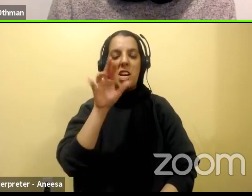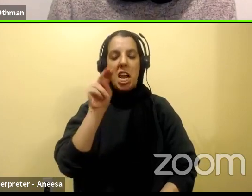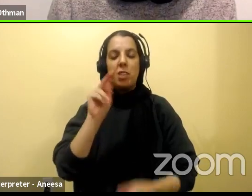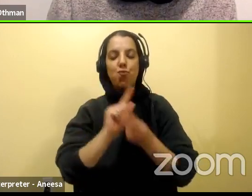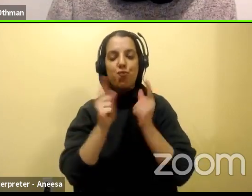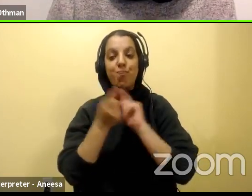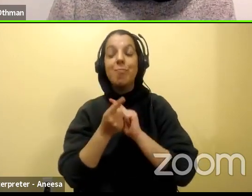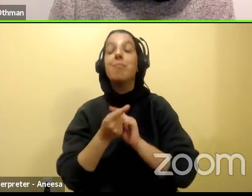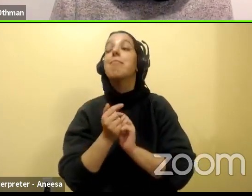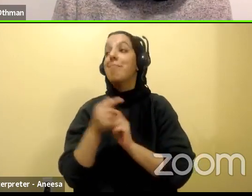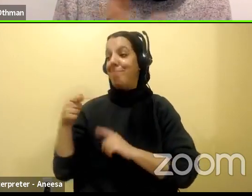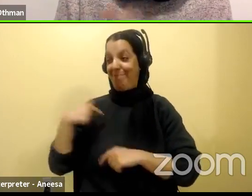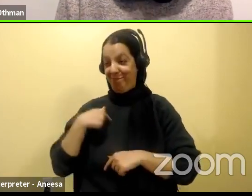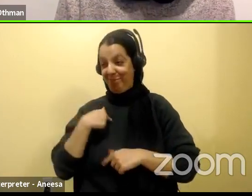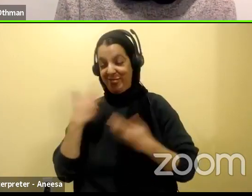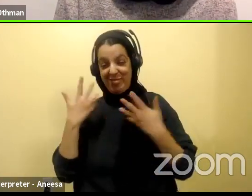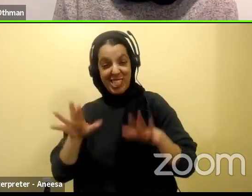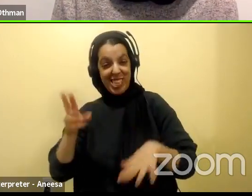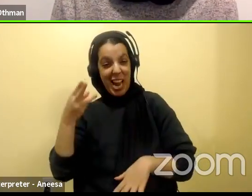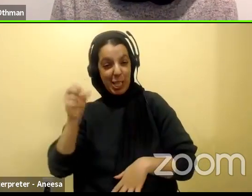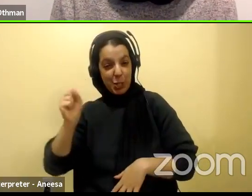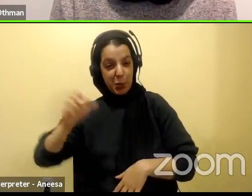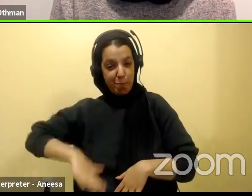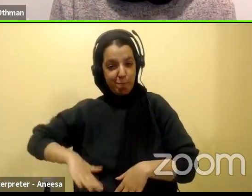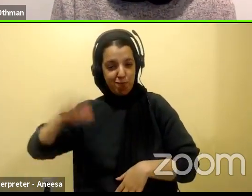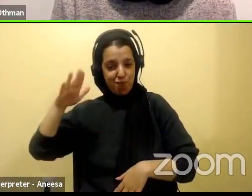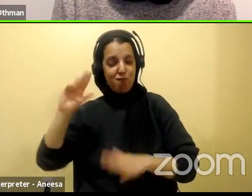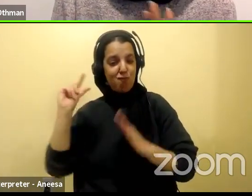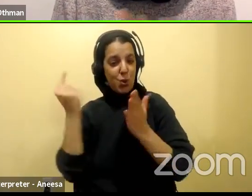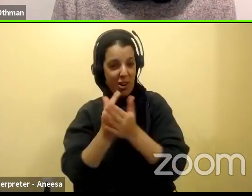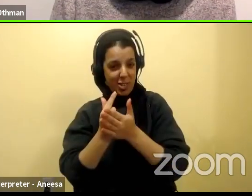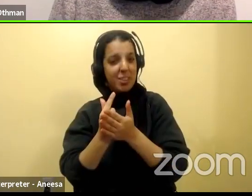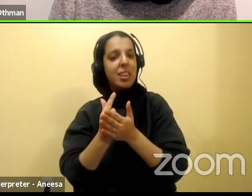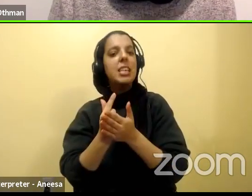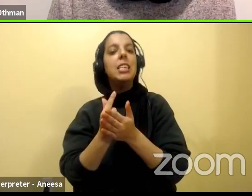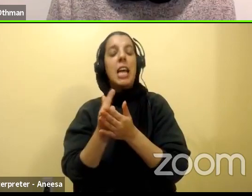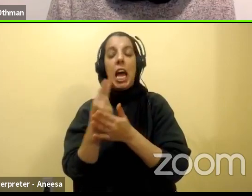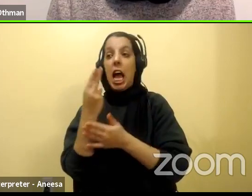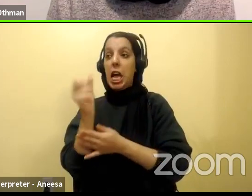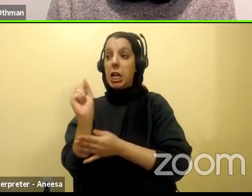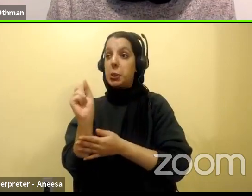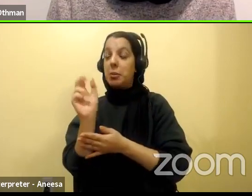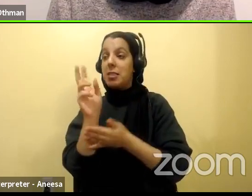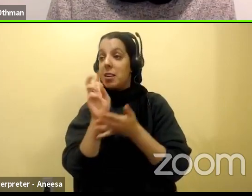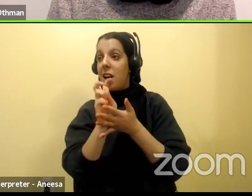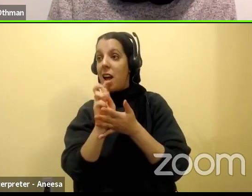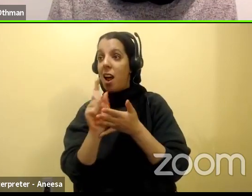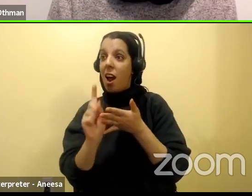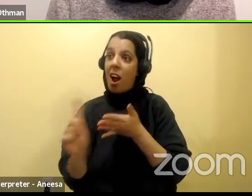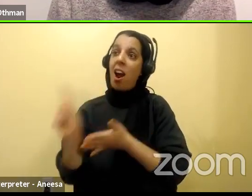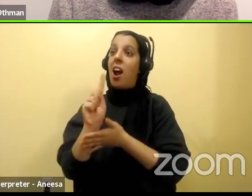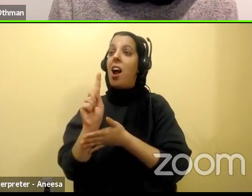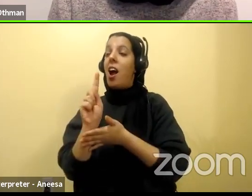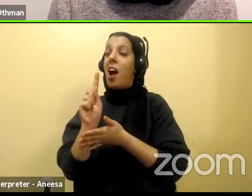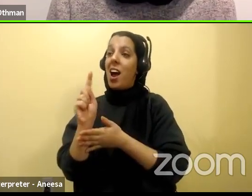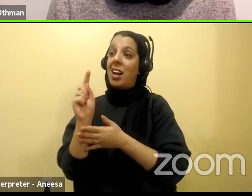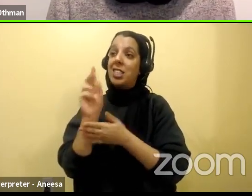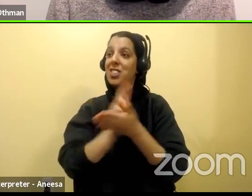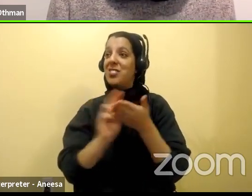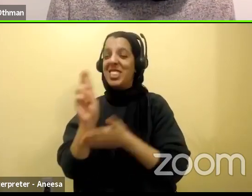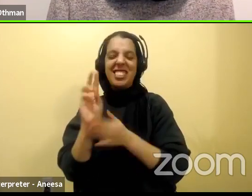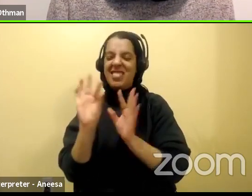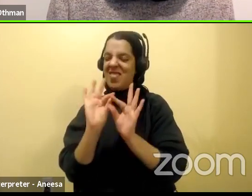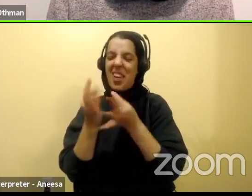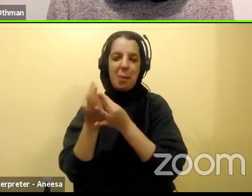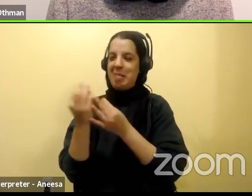high school education and after I completed my high school education I was unable to pursue school after that due to family